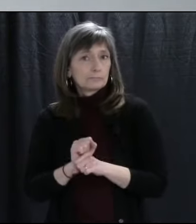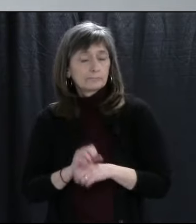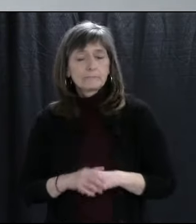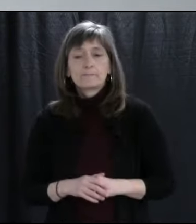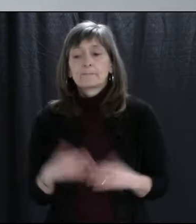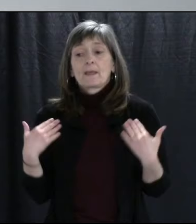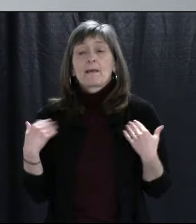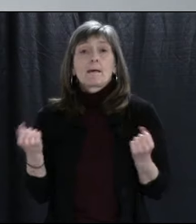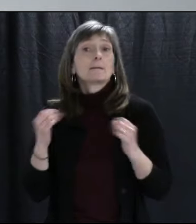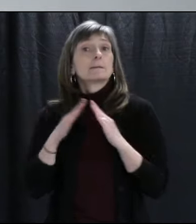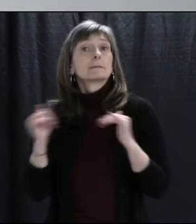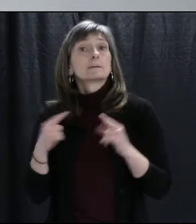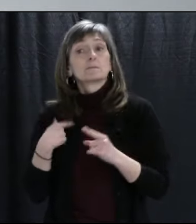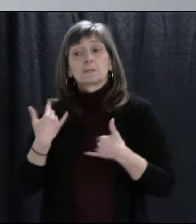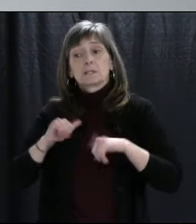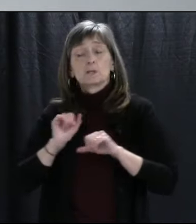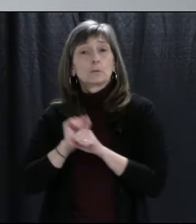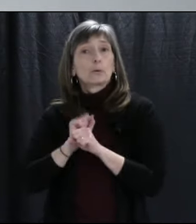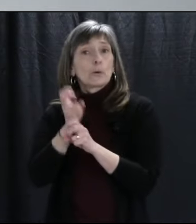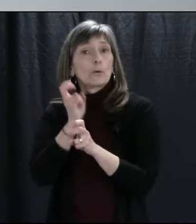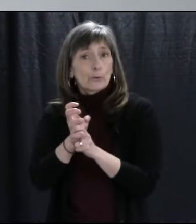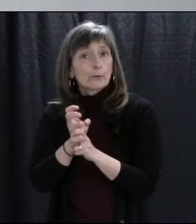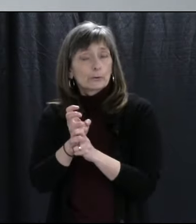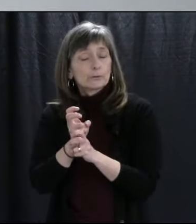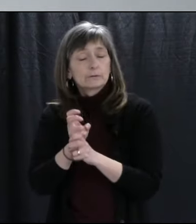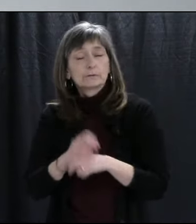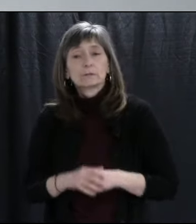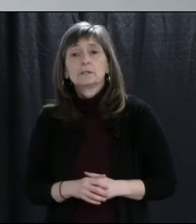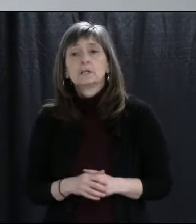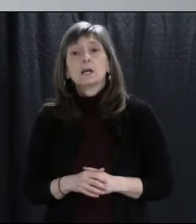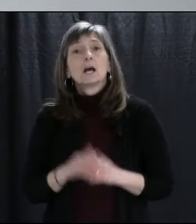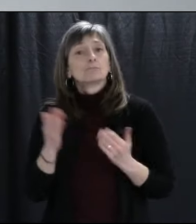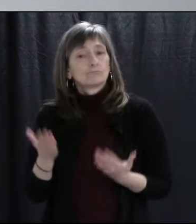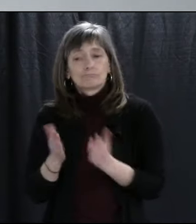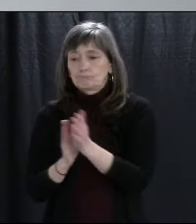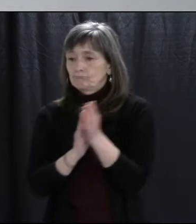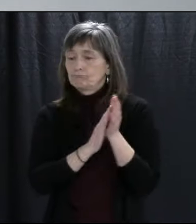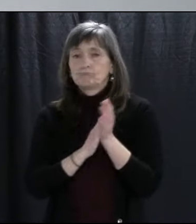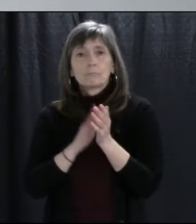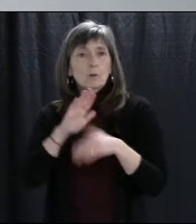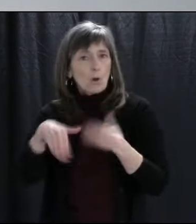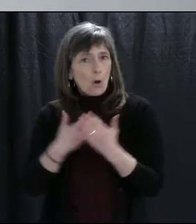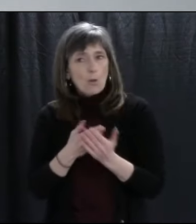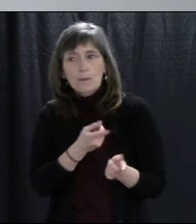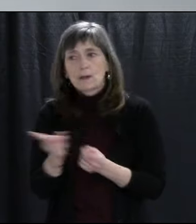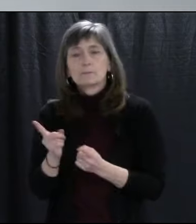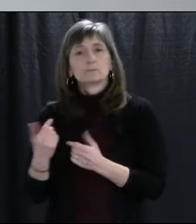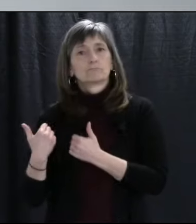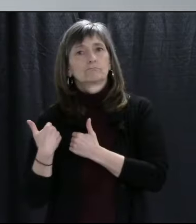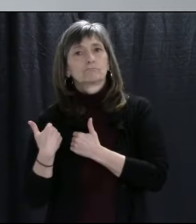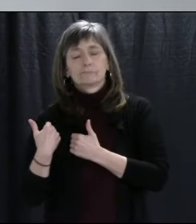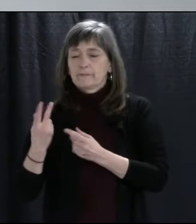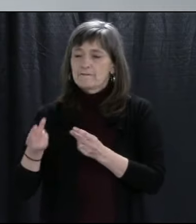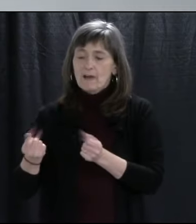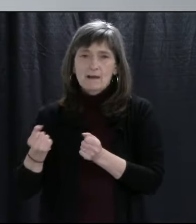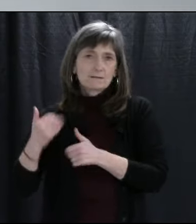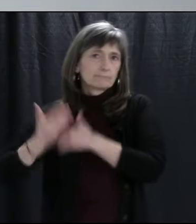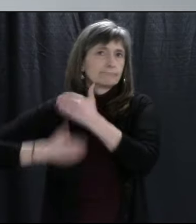system continues to work diligently, and I commend everyone for their actions and responsiveness in this